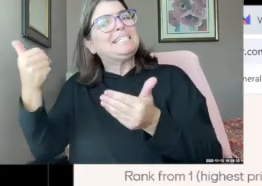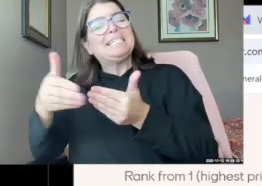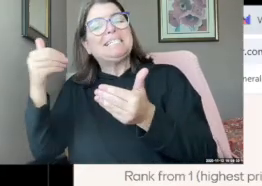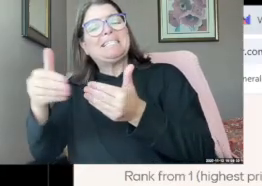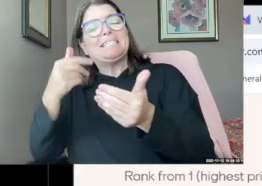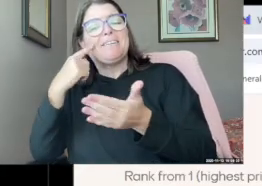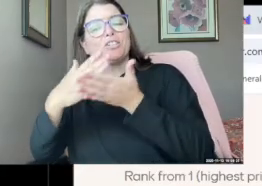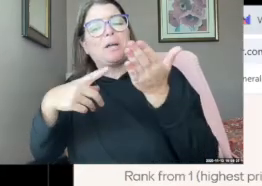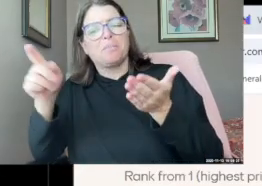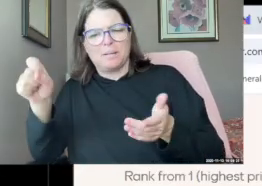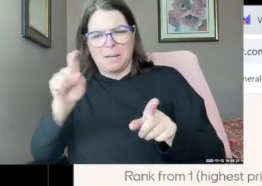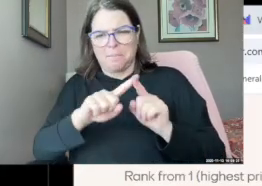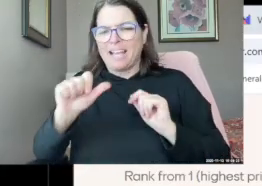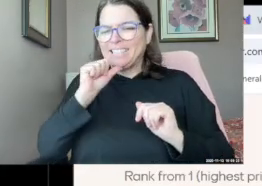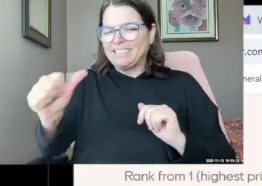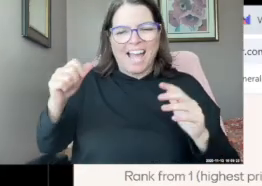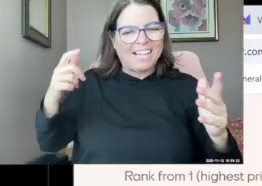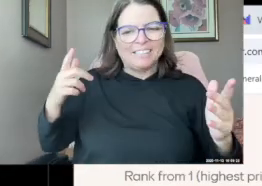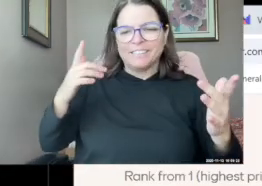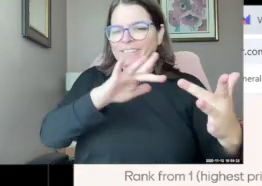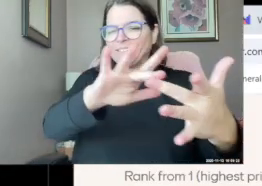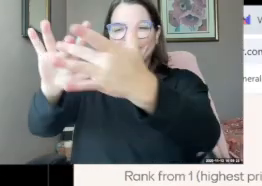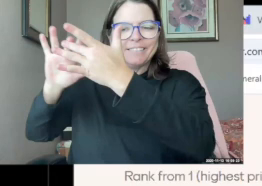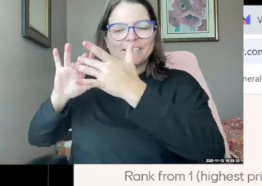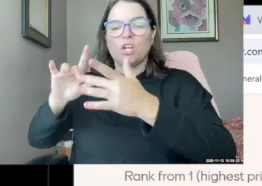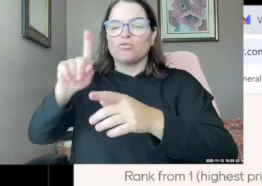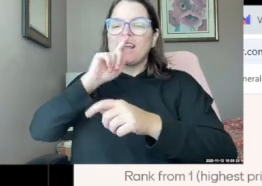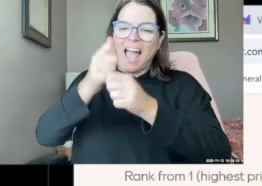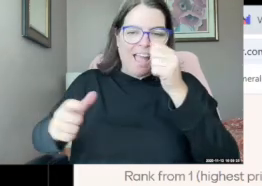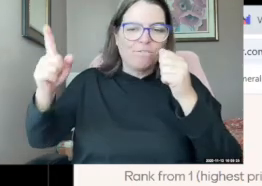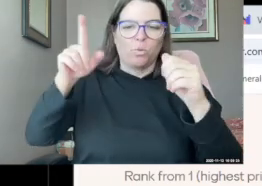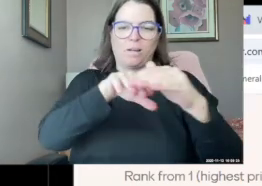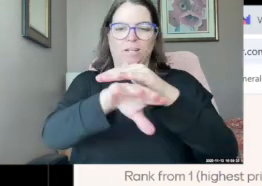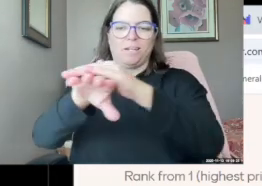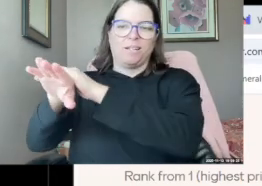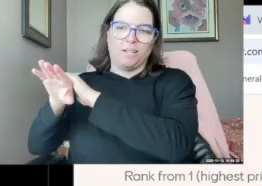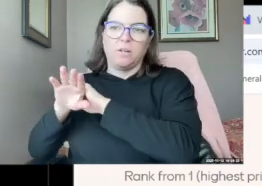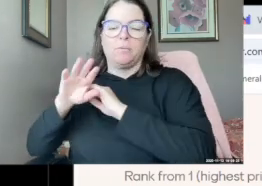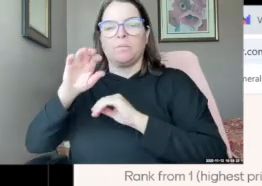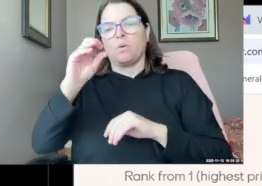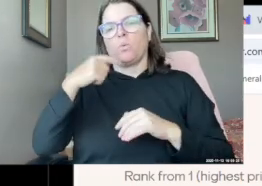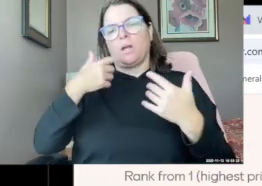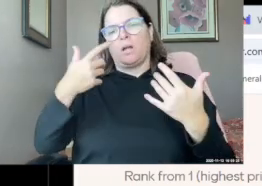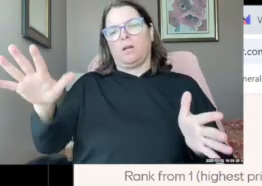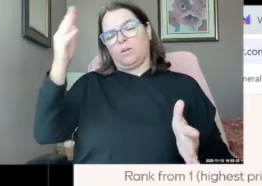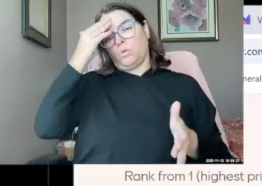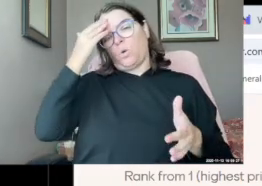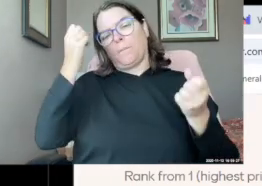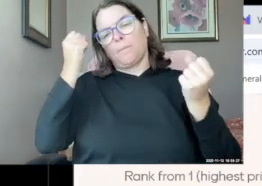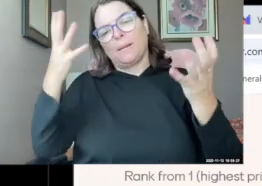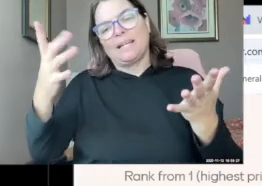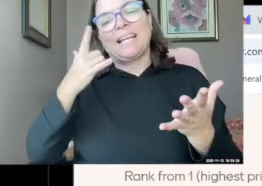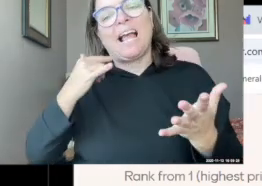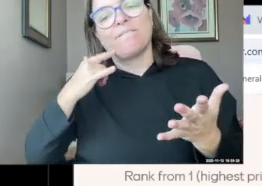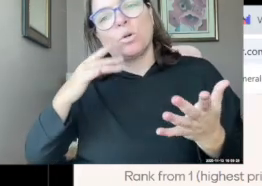application that might be easier for some, but won't reach everybody that we need to